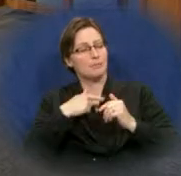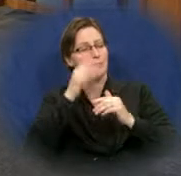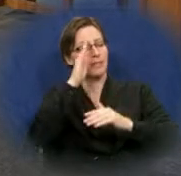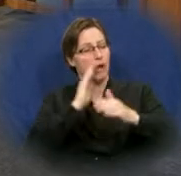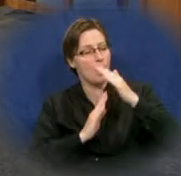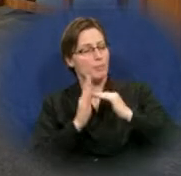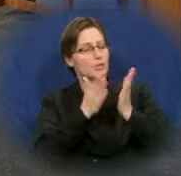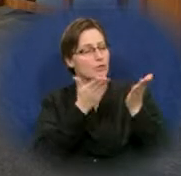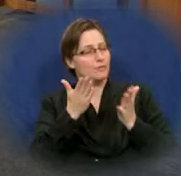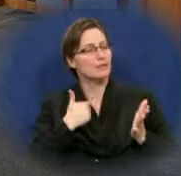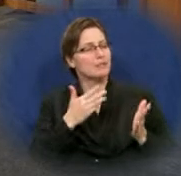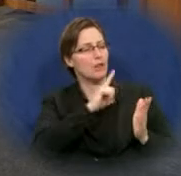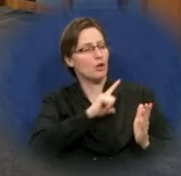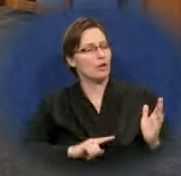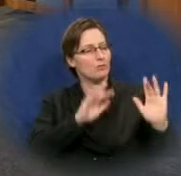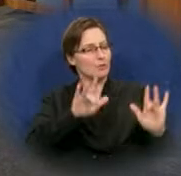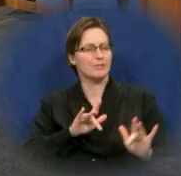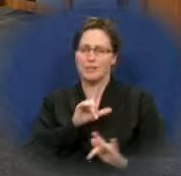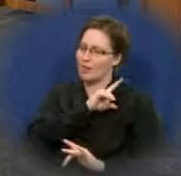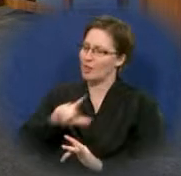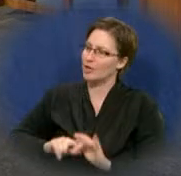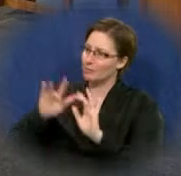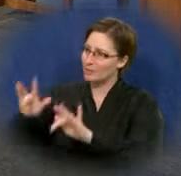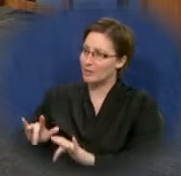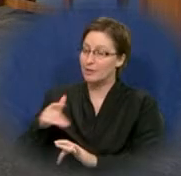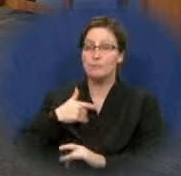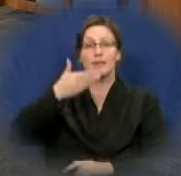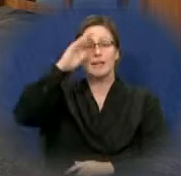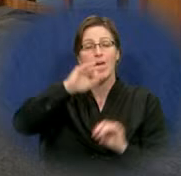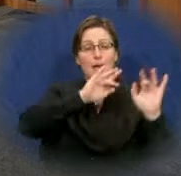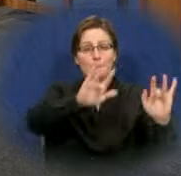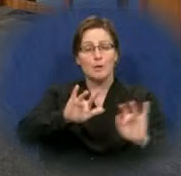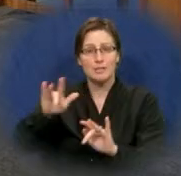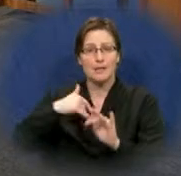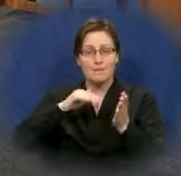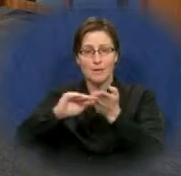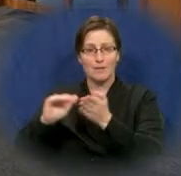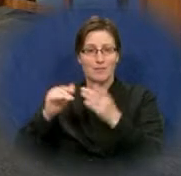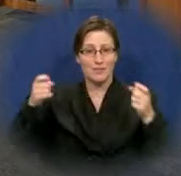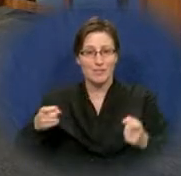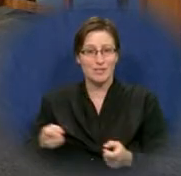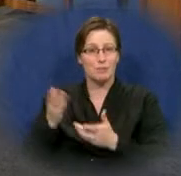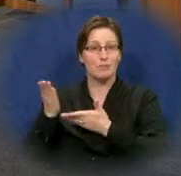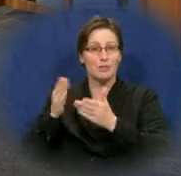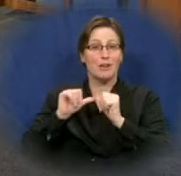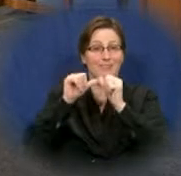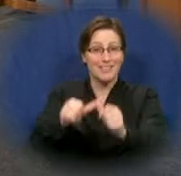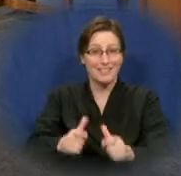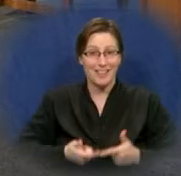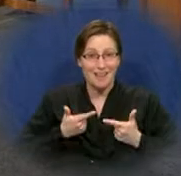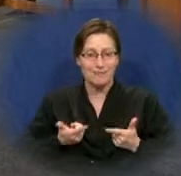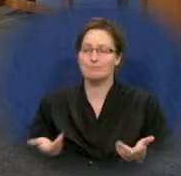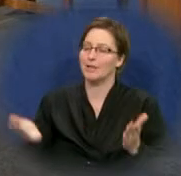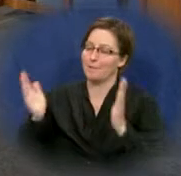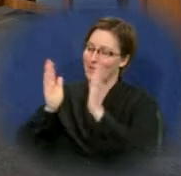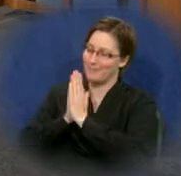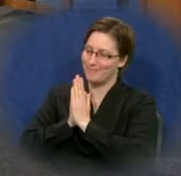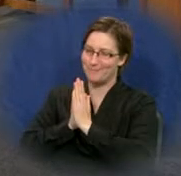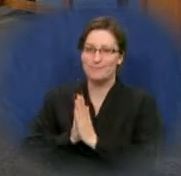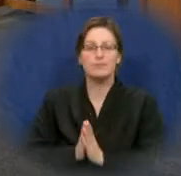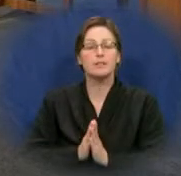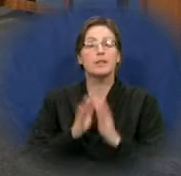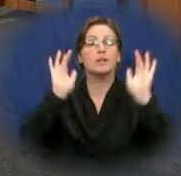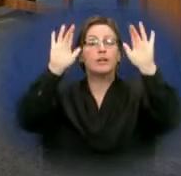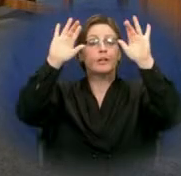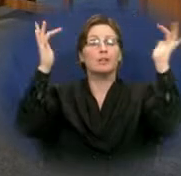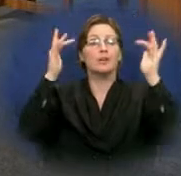mercy. Lord, have mercy. And may Almighty God have mercy on us, forgive us from our sins, and bring us to life everlasting. Amen.